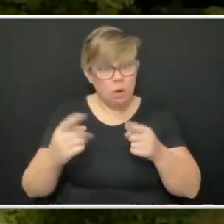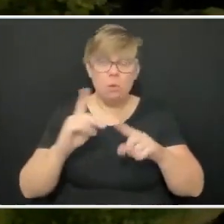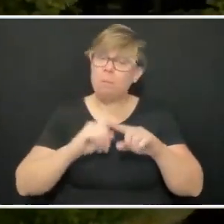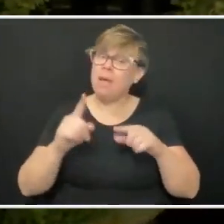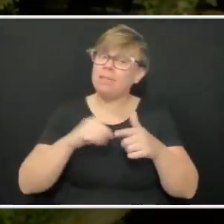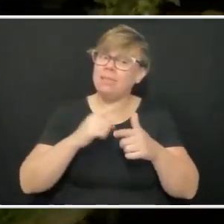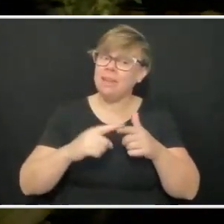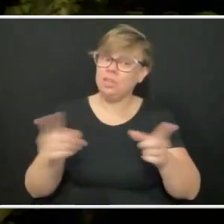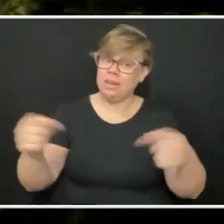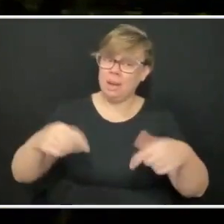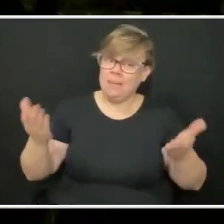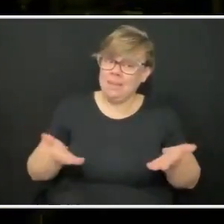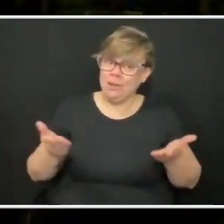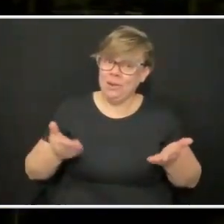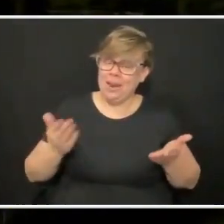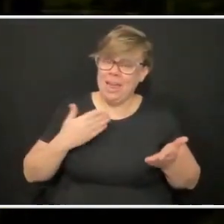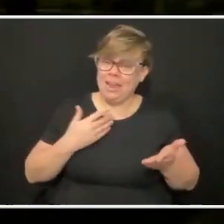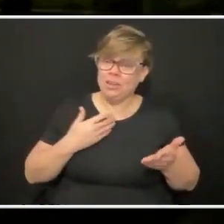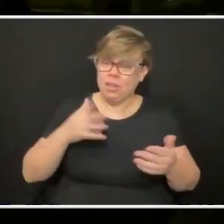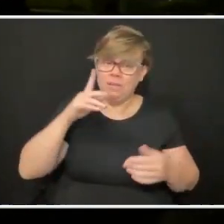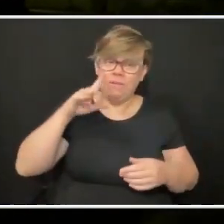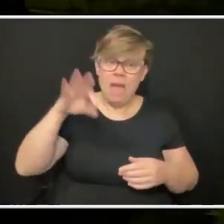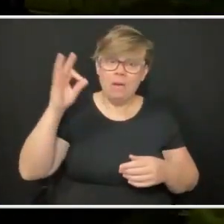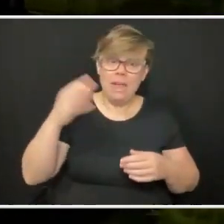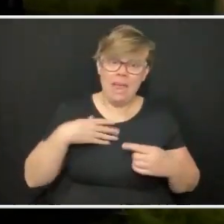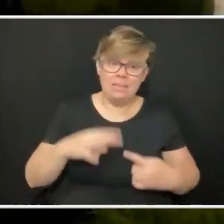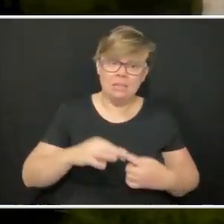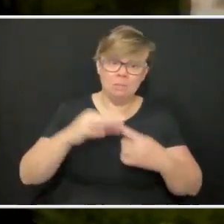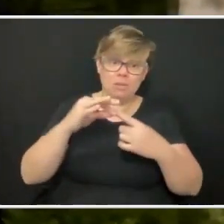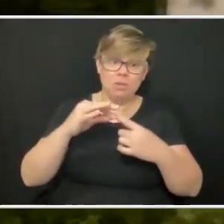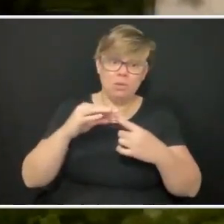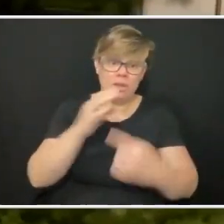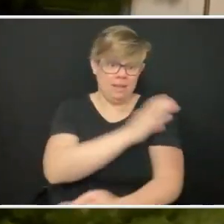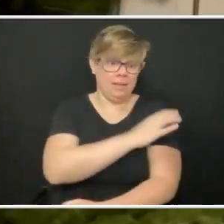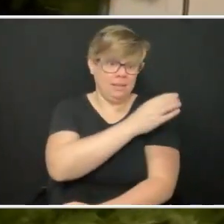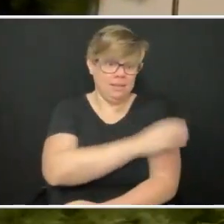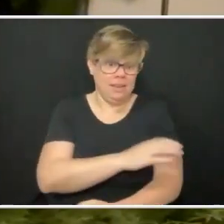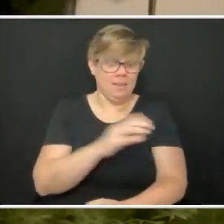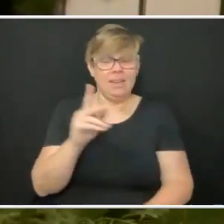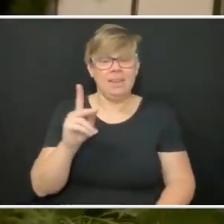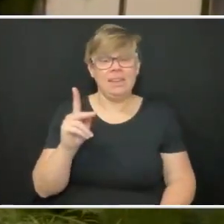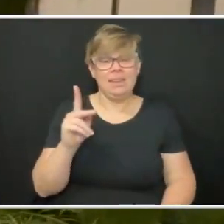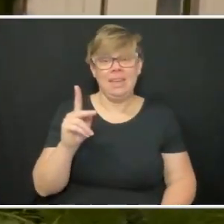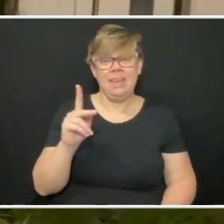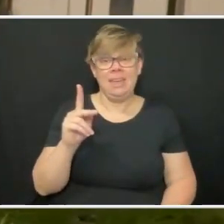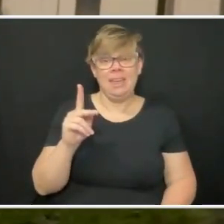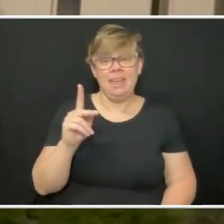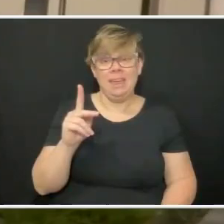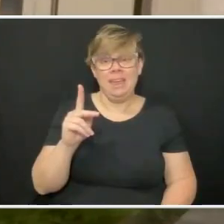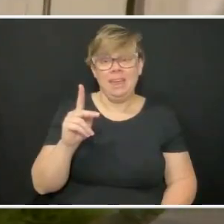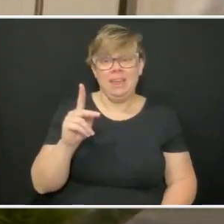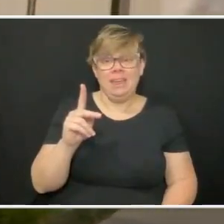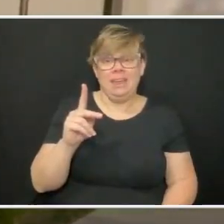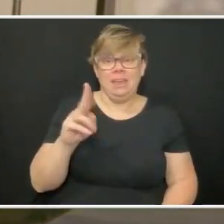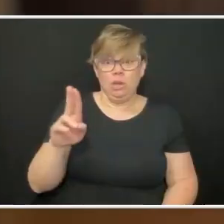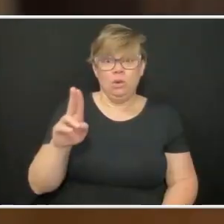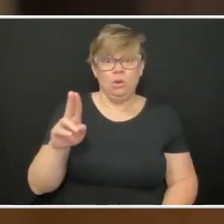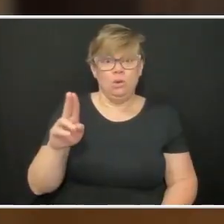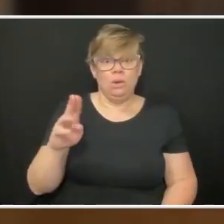she discovered a special clinic at the University of Kansas Cancer Center, tailor-made to help patients just like